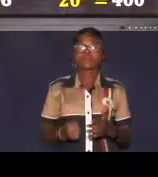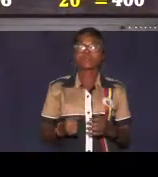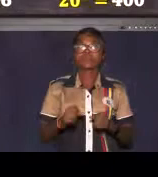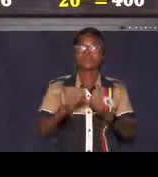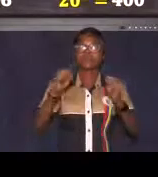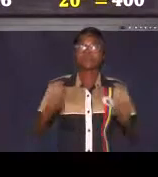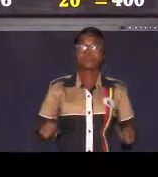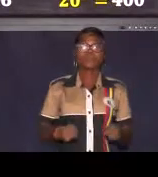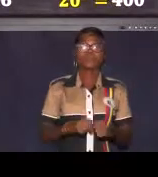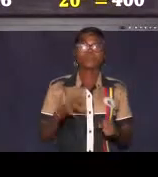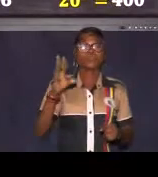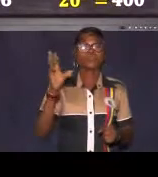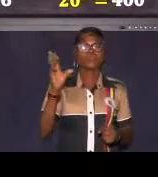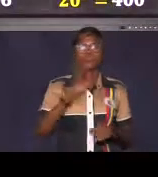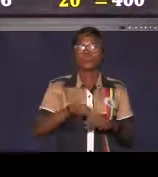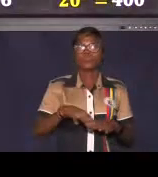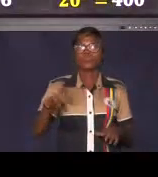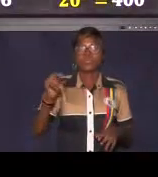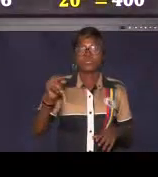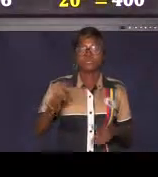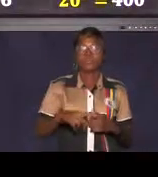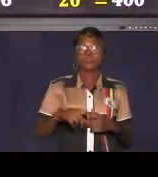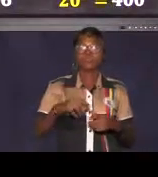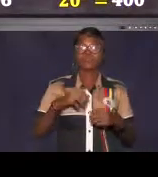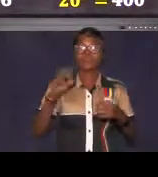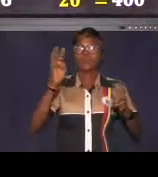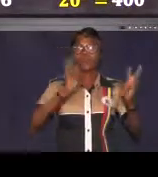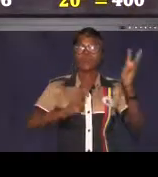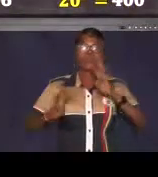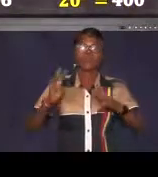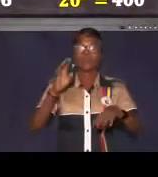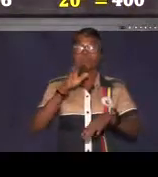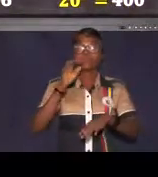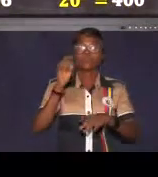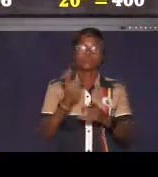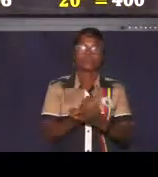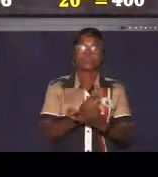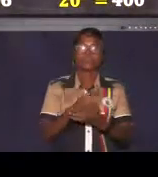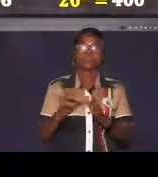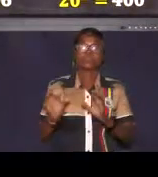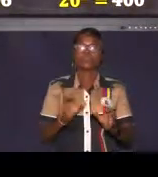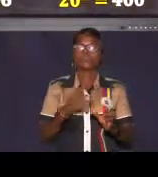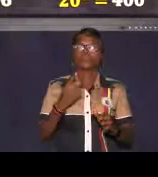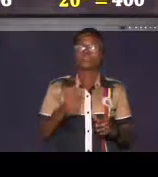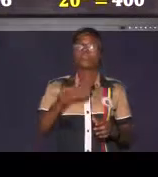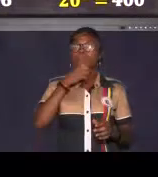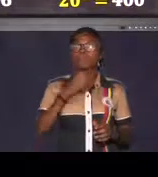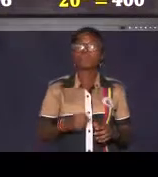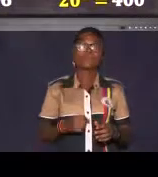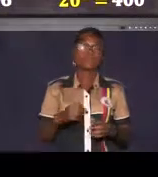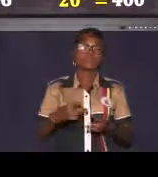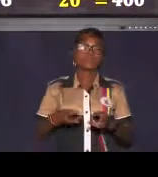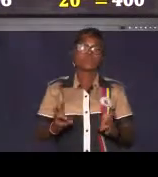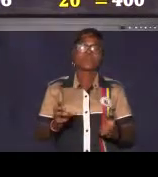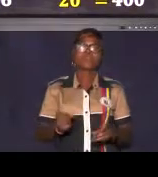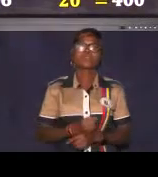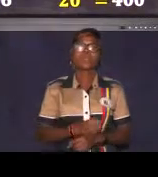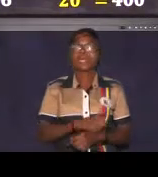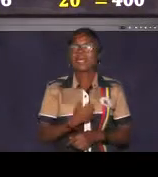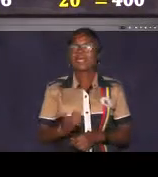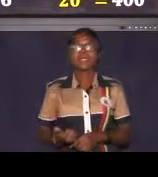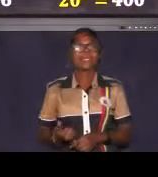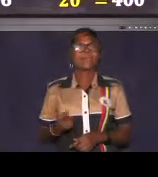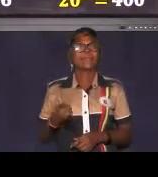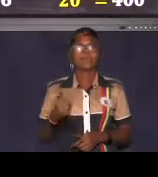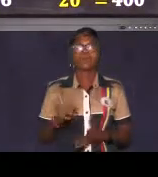numbers. There is no need to worry about it. If you don't remember, just do it the old-fashioned way, multiply the numbers by themselves using any of the multiplication